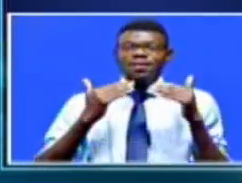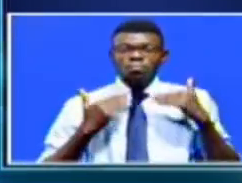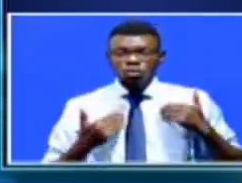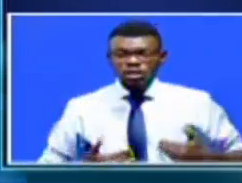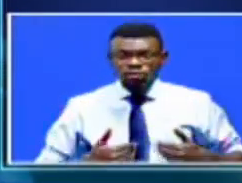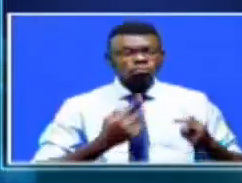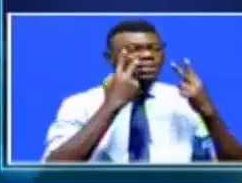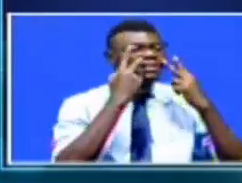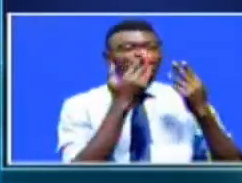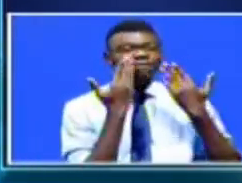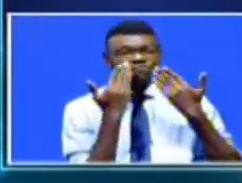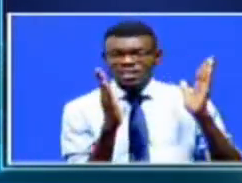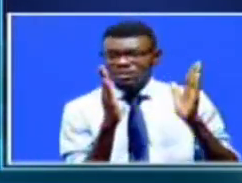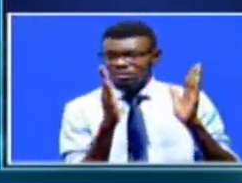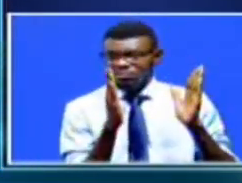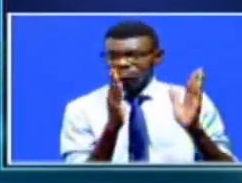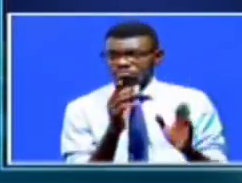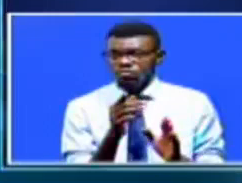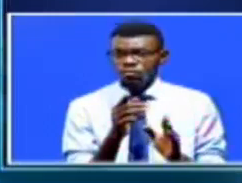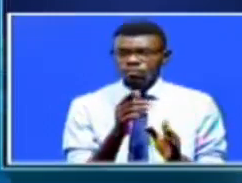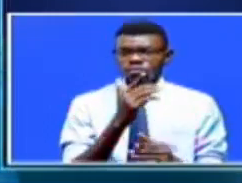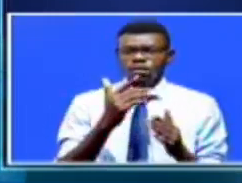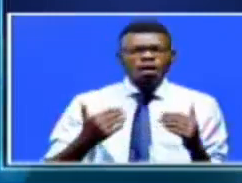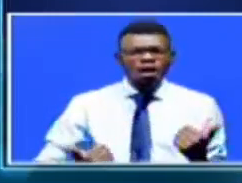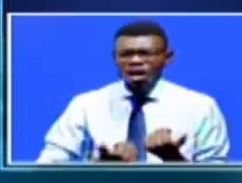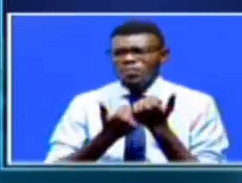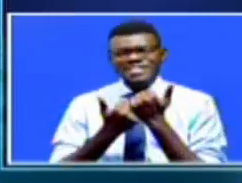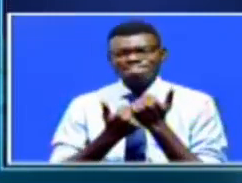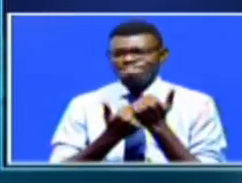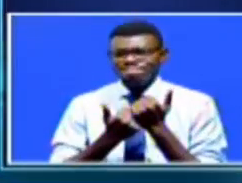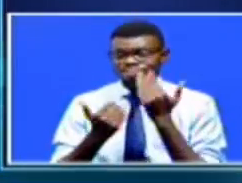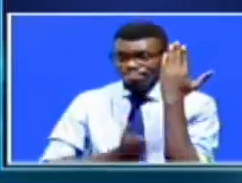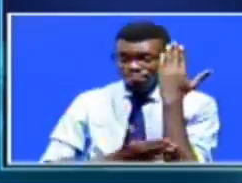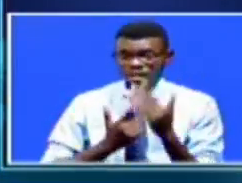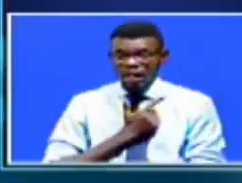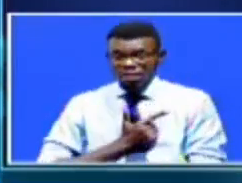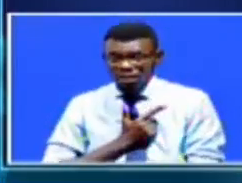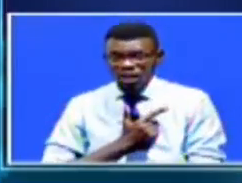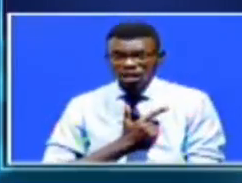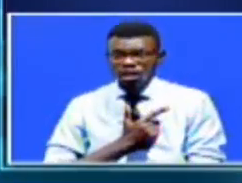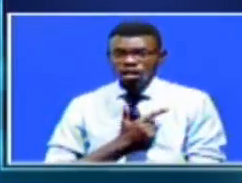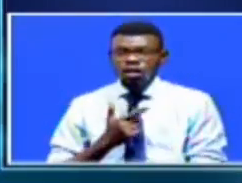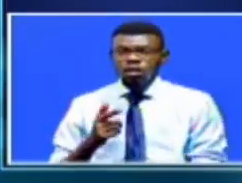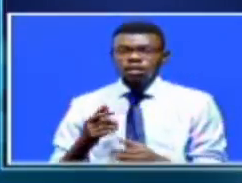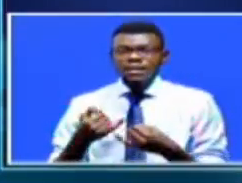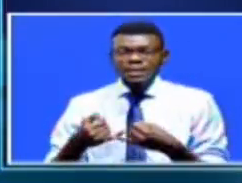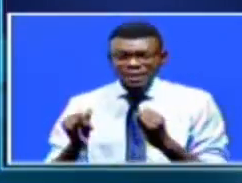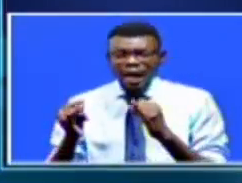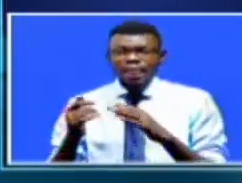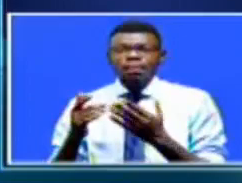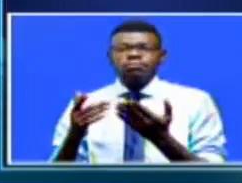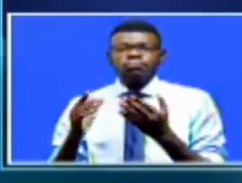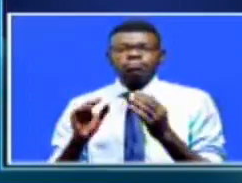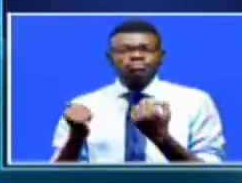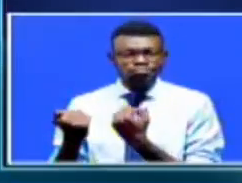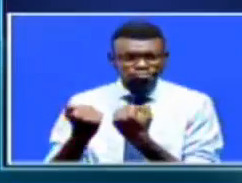sighted somewhere. Kwa hivyo sasa kwa bahati mbaya, hawa watoto wetu walikuwa wanavuka, maji yakatoka, tumekuwa na